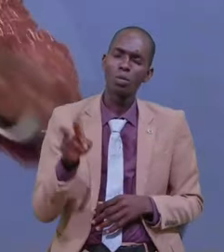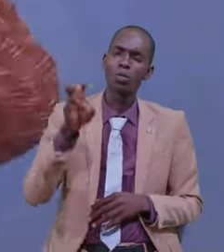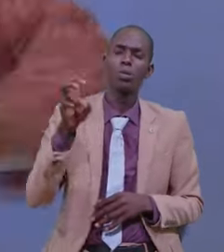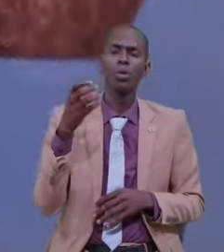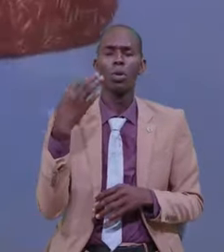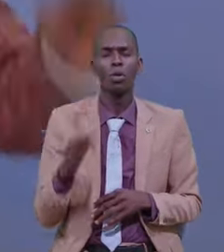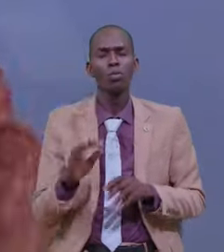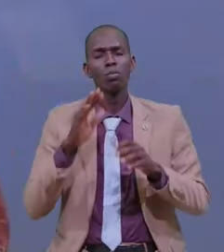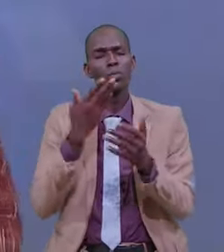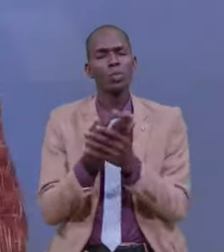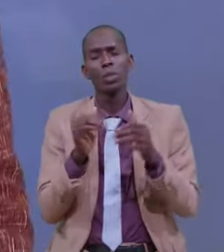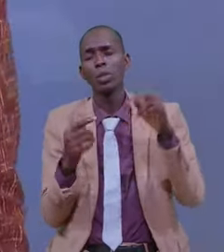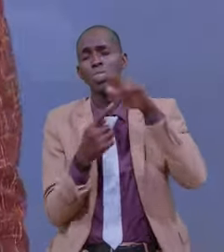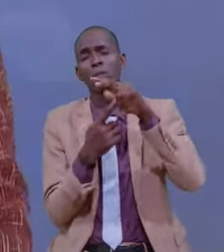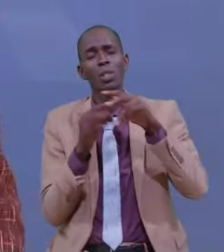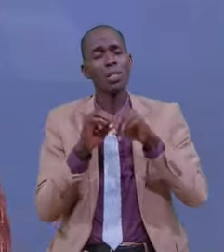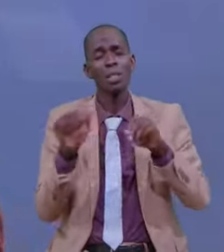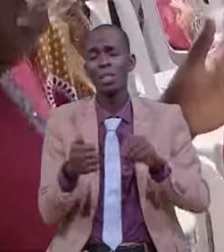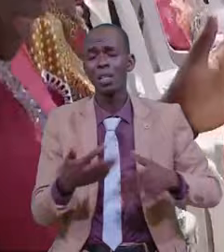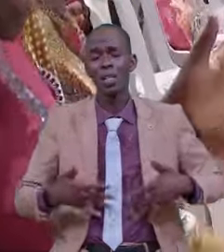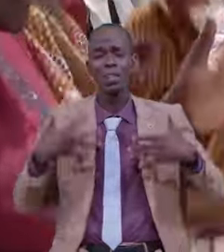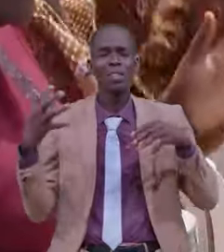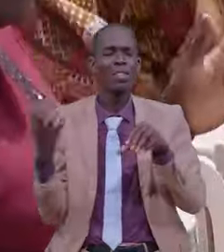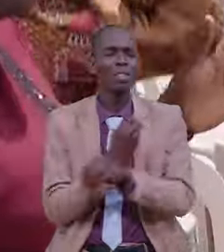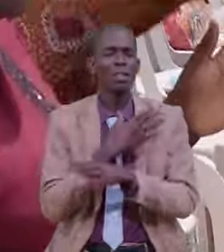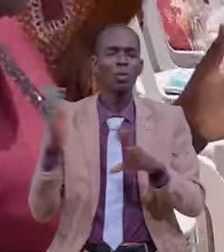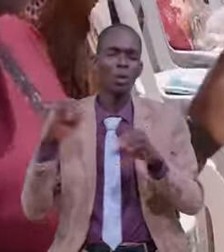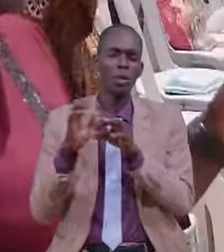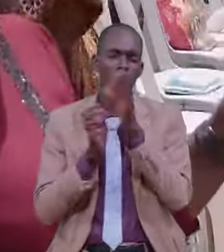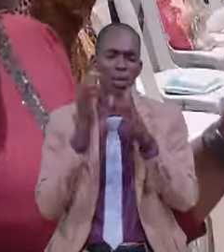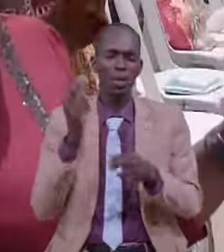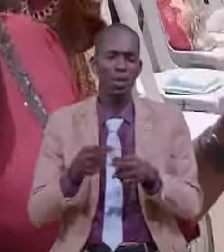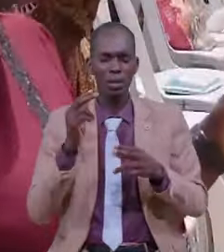life, take it away in Jesus' name.